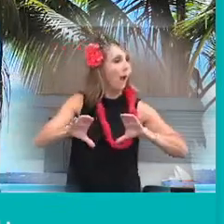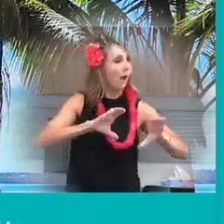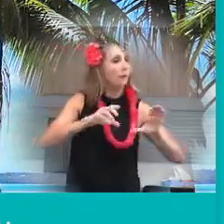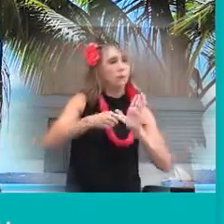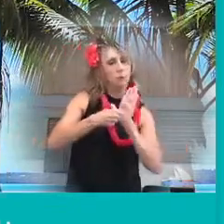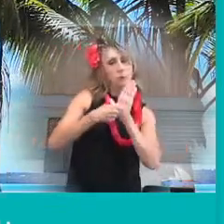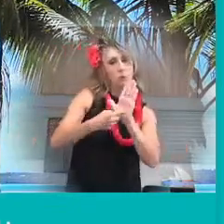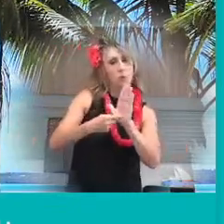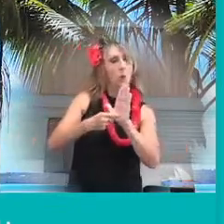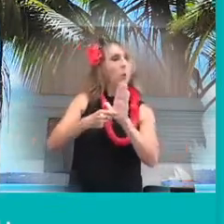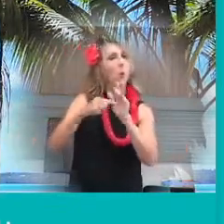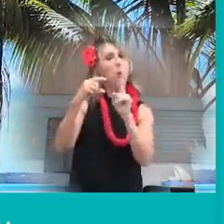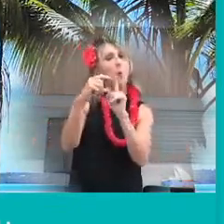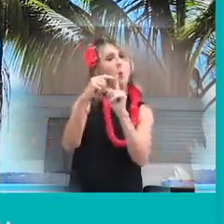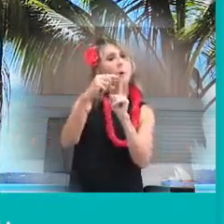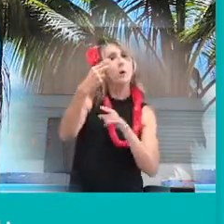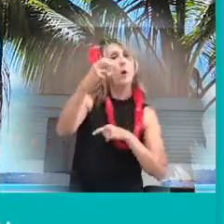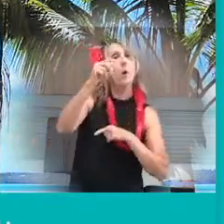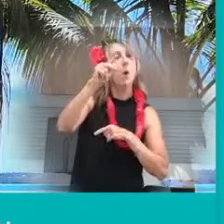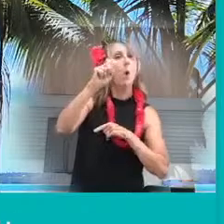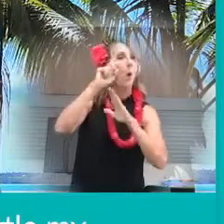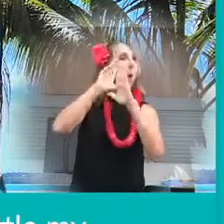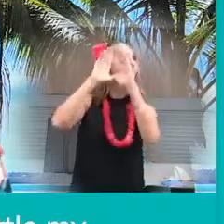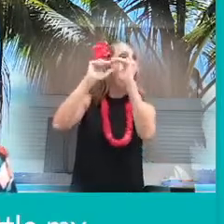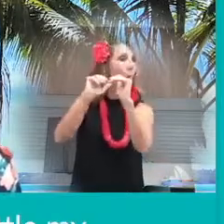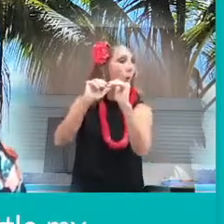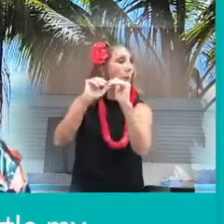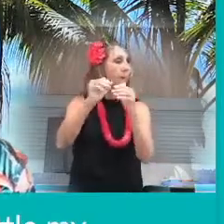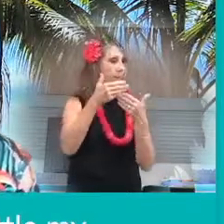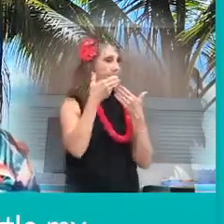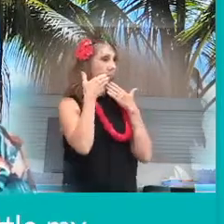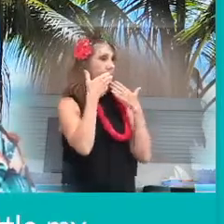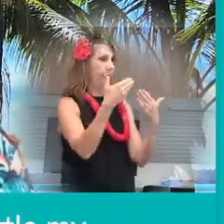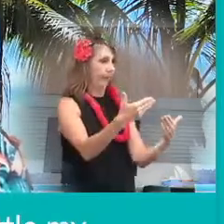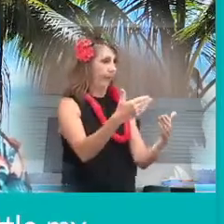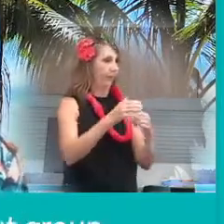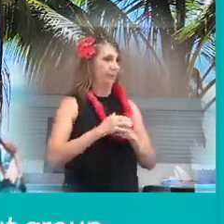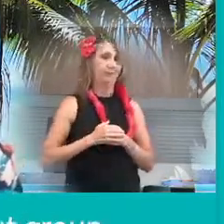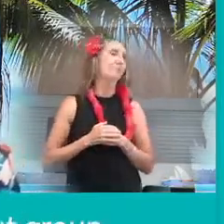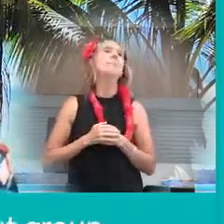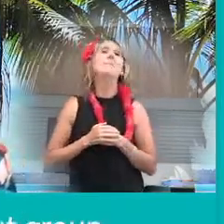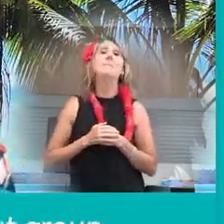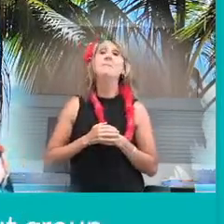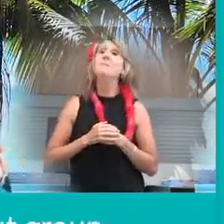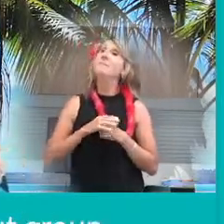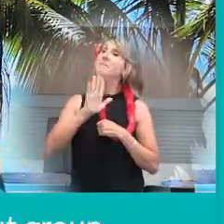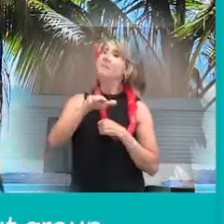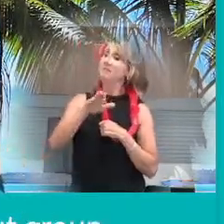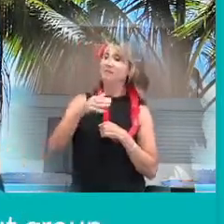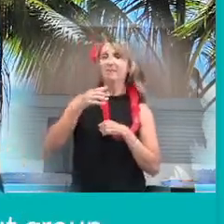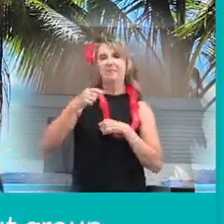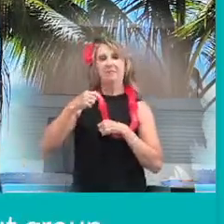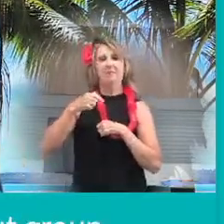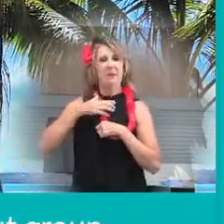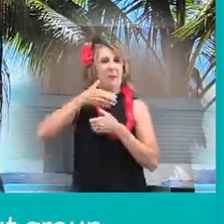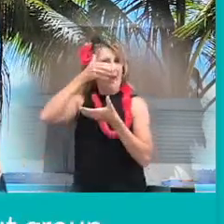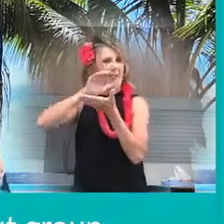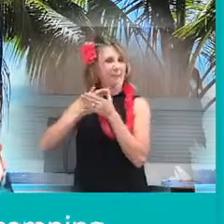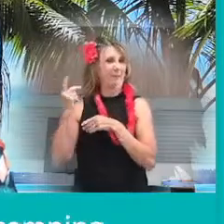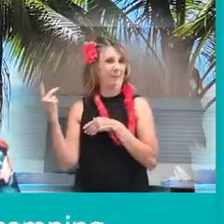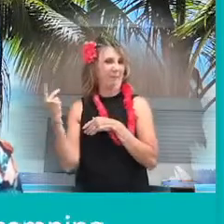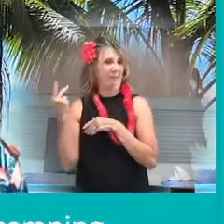retirees. Thank you. You know, when our kids were little, my husband and I had a Cub and Scout